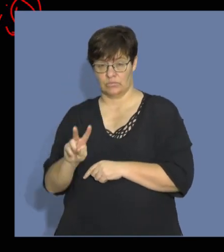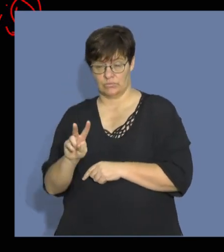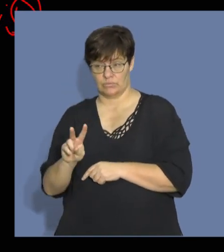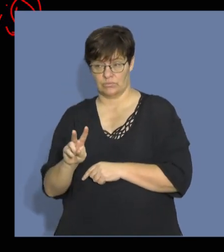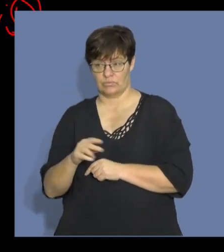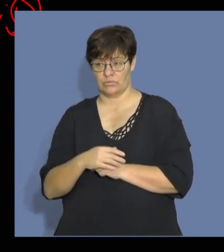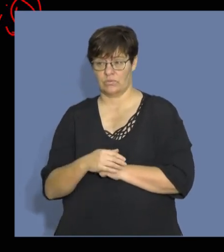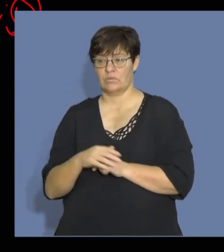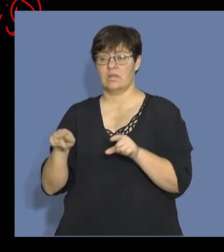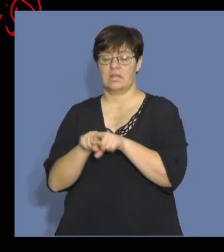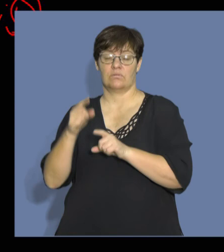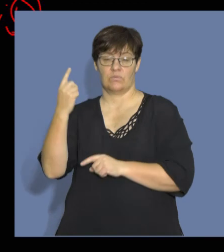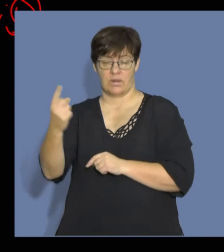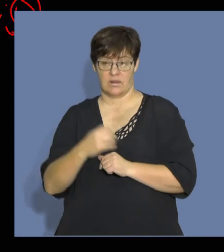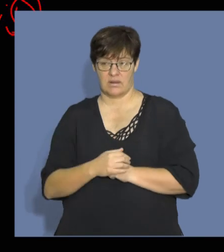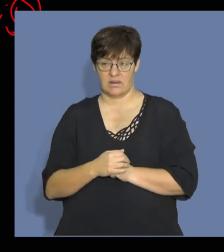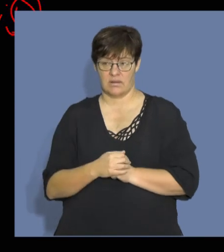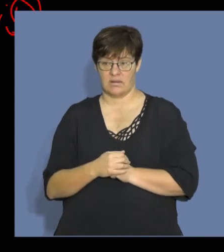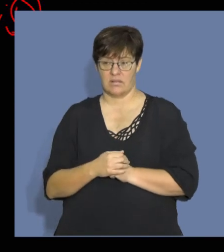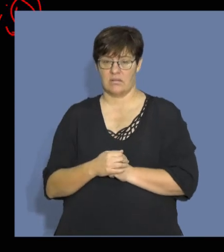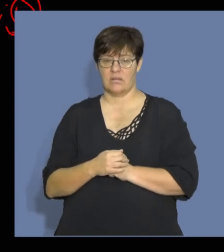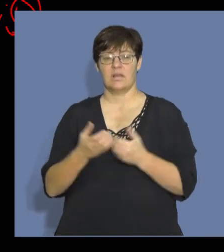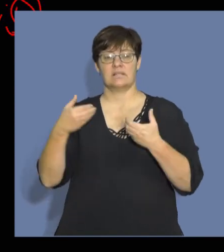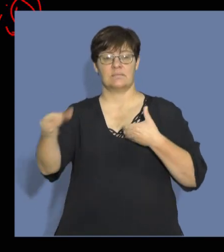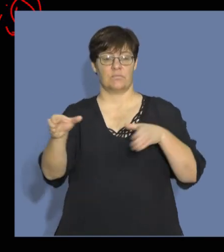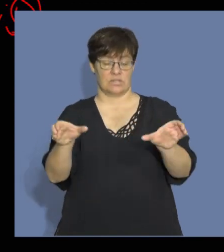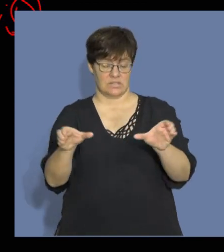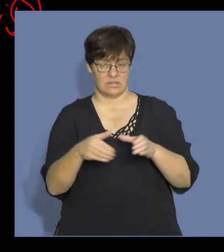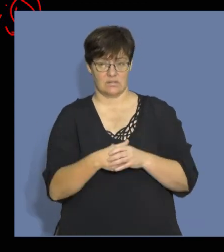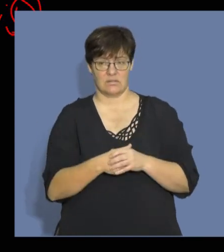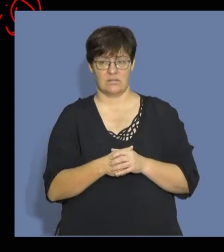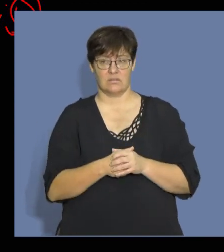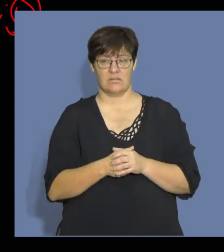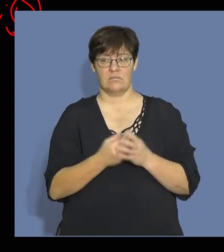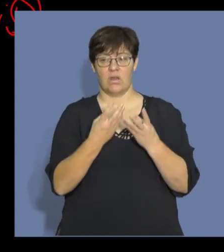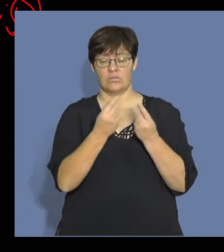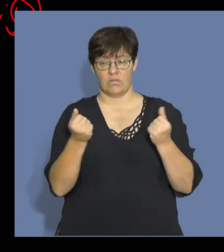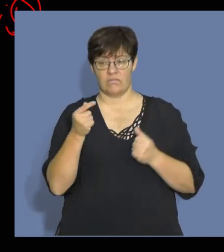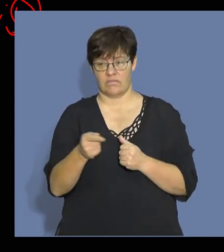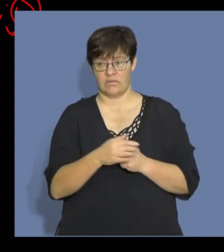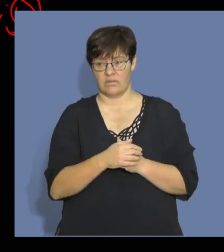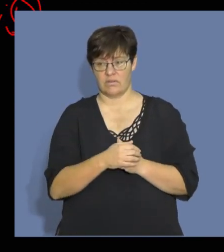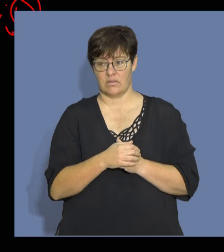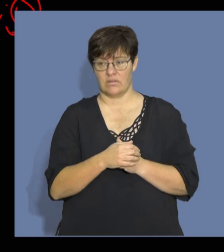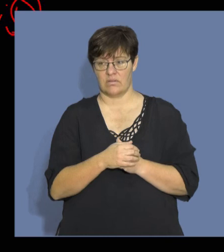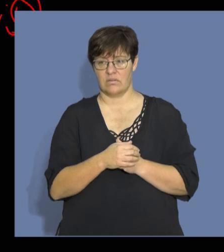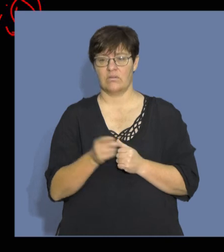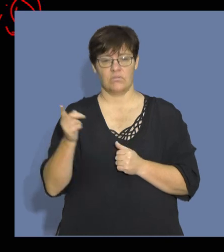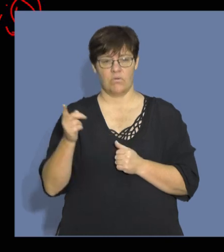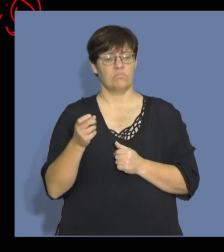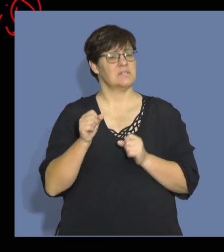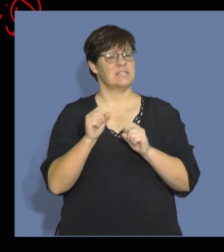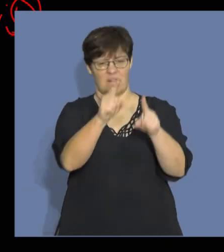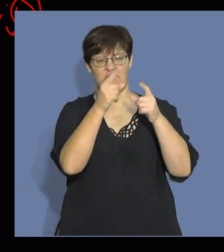y divided by 2 is equal to 1. Those are two separate equations. I'm going to solve for them.